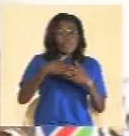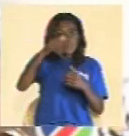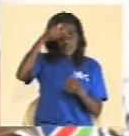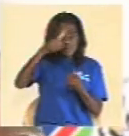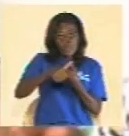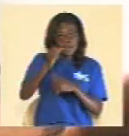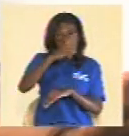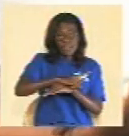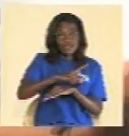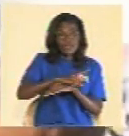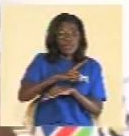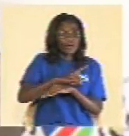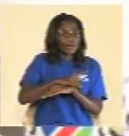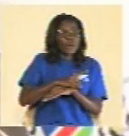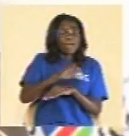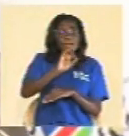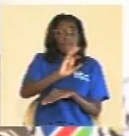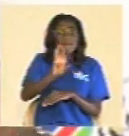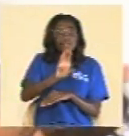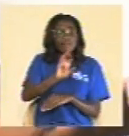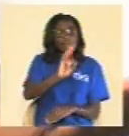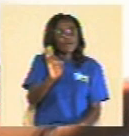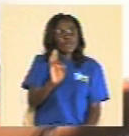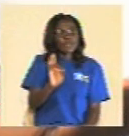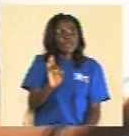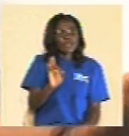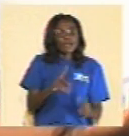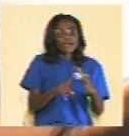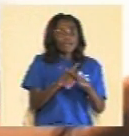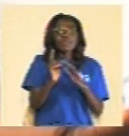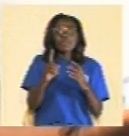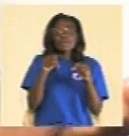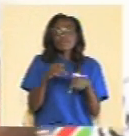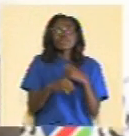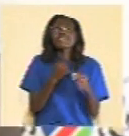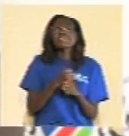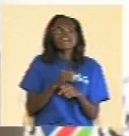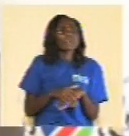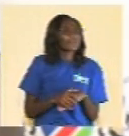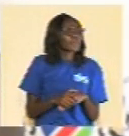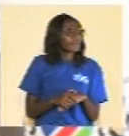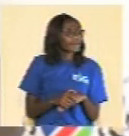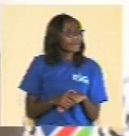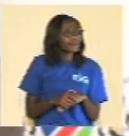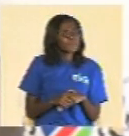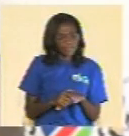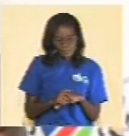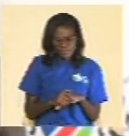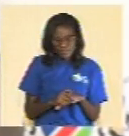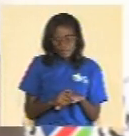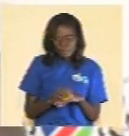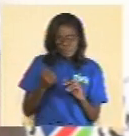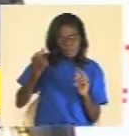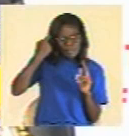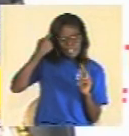of Leprosy Day now in the month of February, what is happening in 2021 for leprosy commemoration in Namibia? What are we doing? The